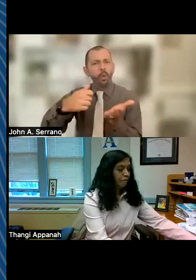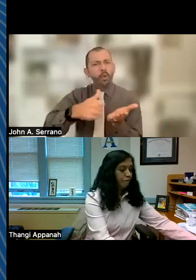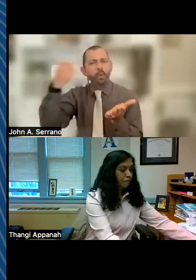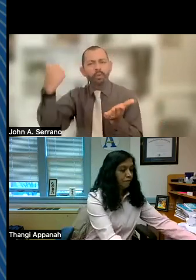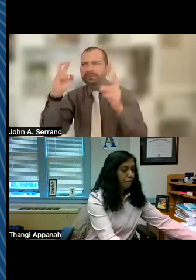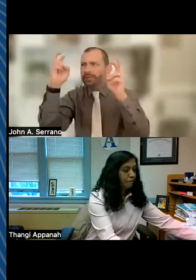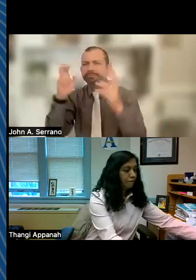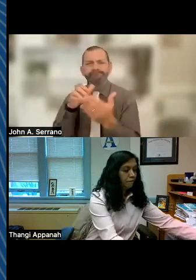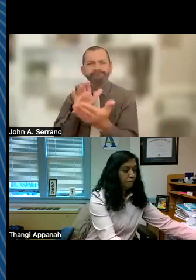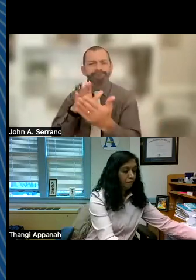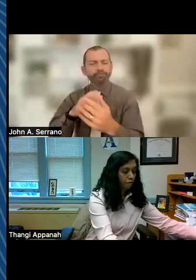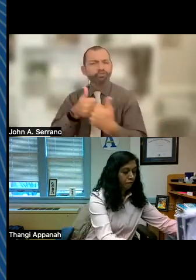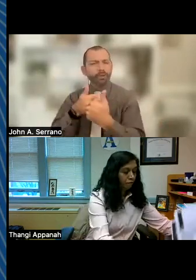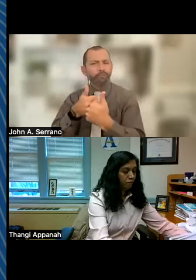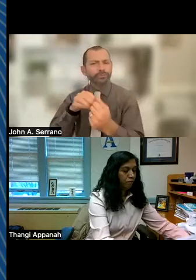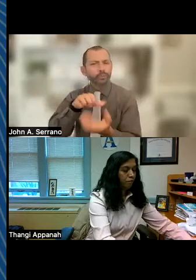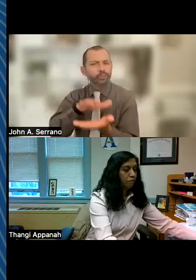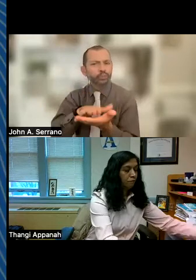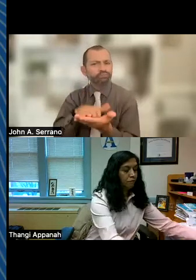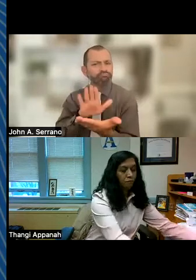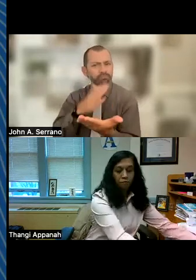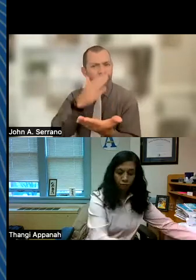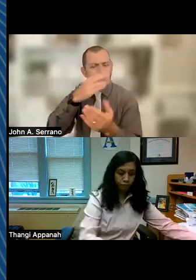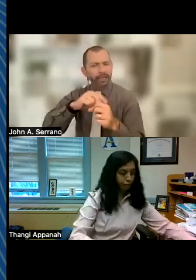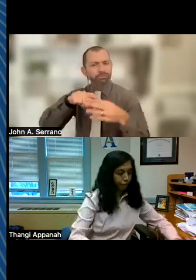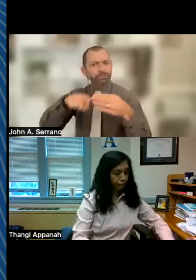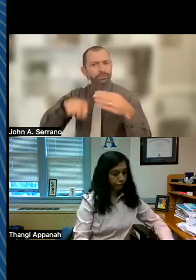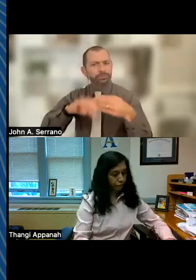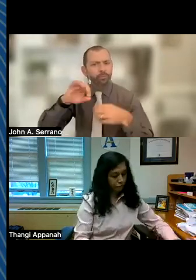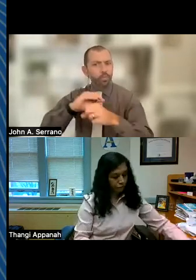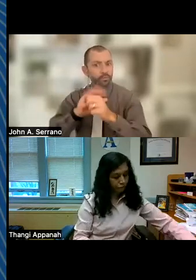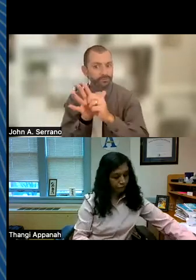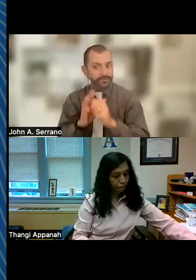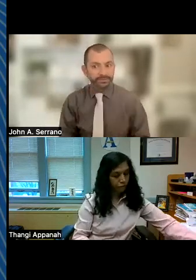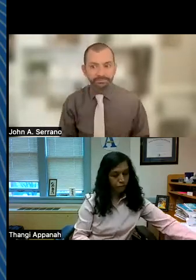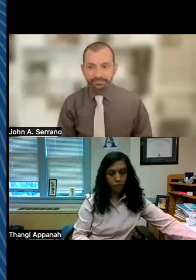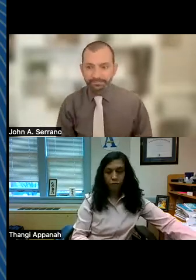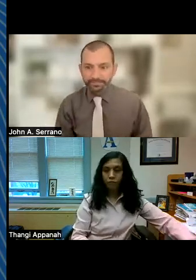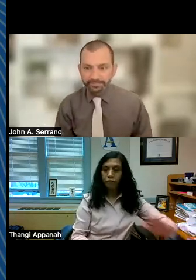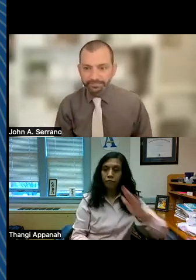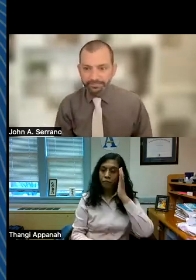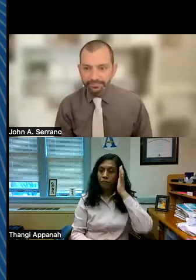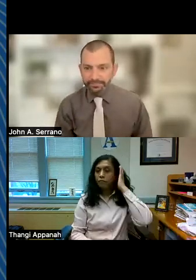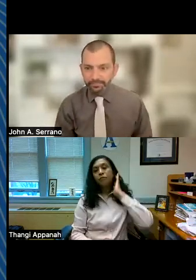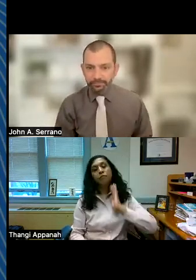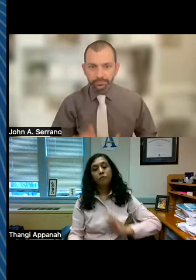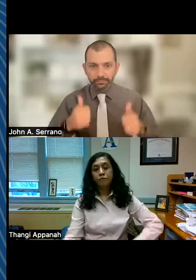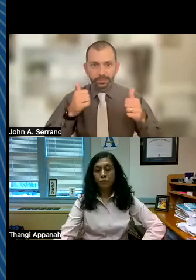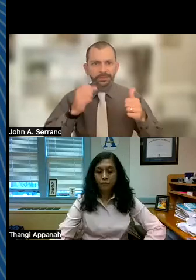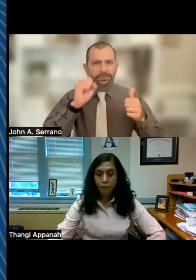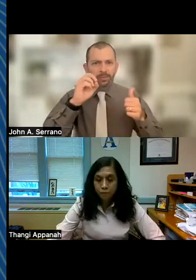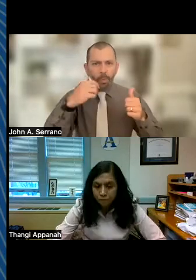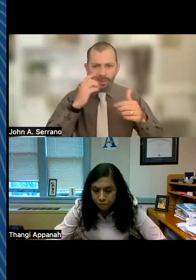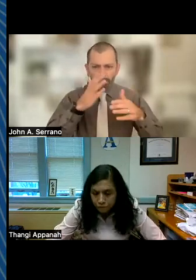And we're going to have a conversation about some of these challenges that you're facing in your schools as a result of COVID.